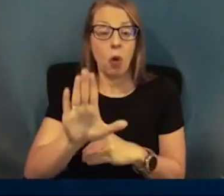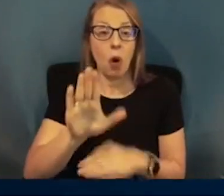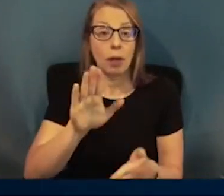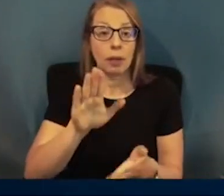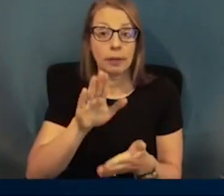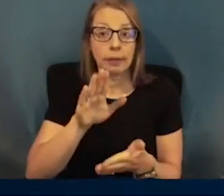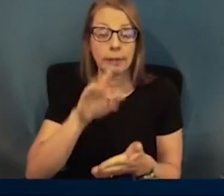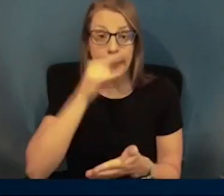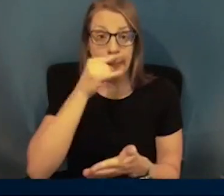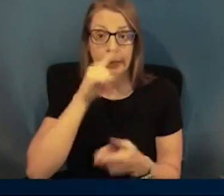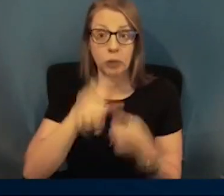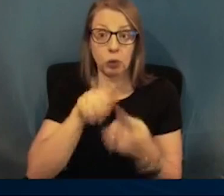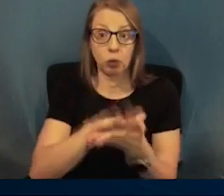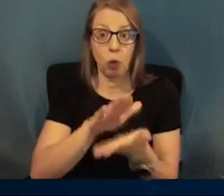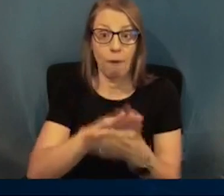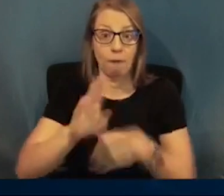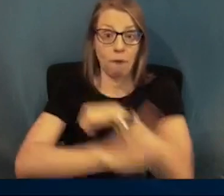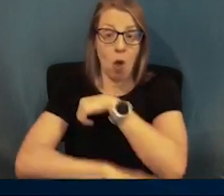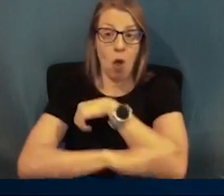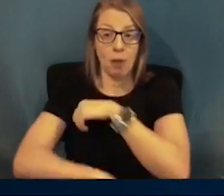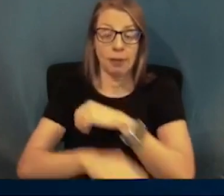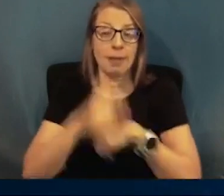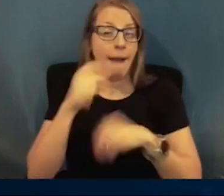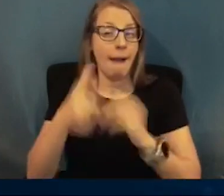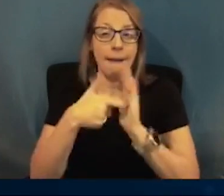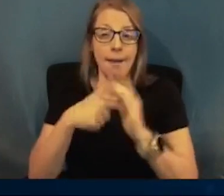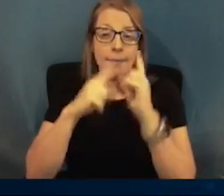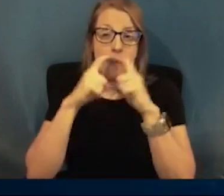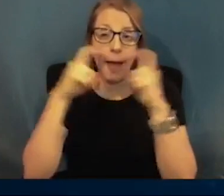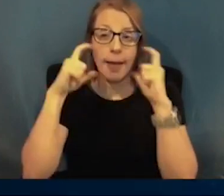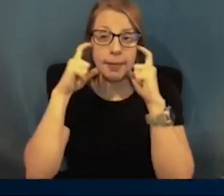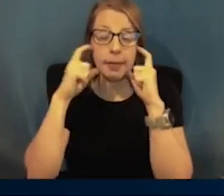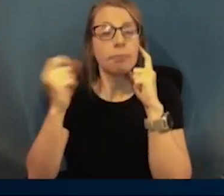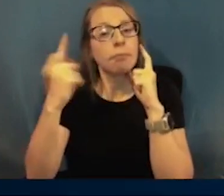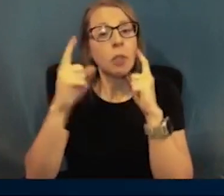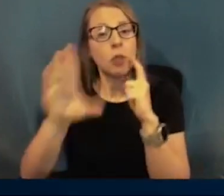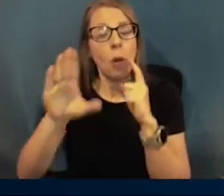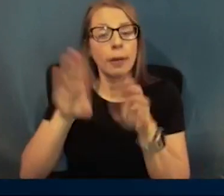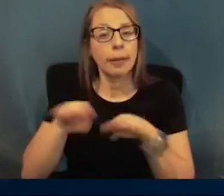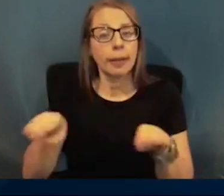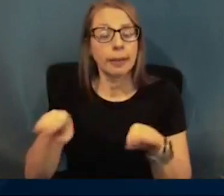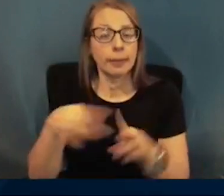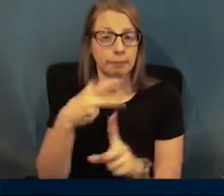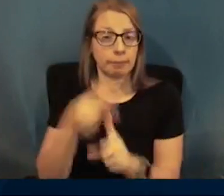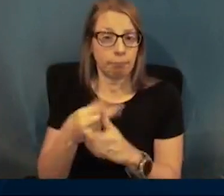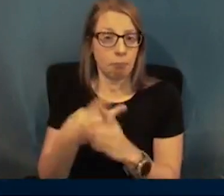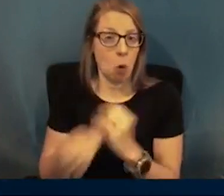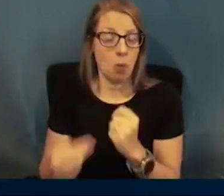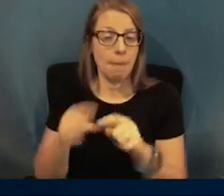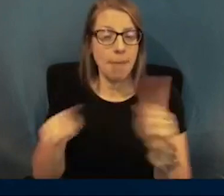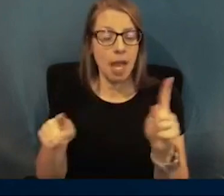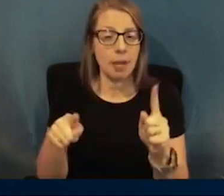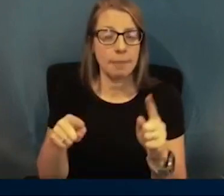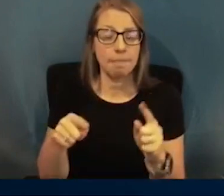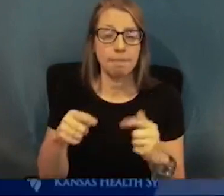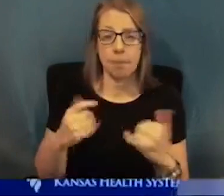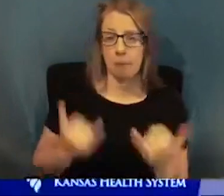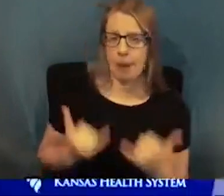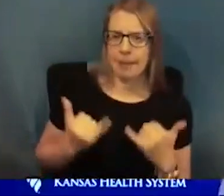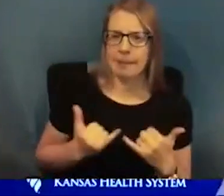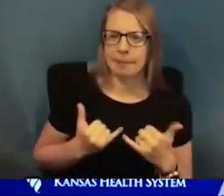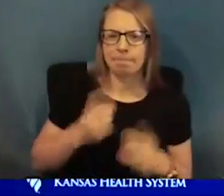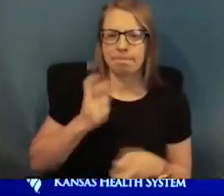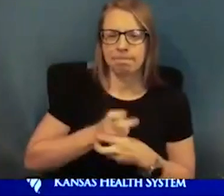masks? Dr. Hawkinson, I know both of your kids are vaccinated. How are you handling that? Yeah. At this point, it's hard to tell. The only